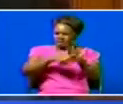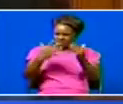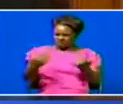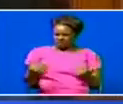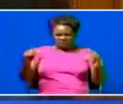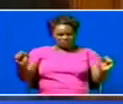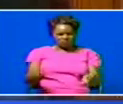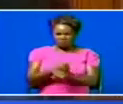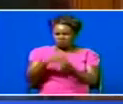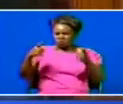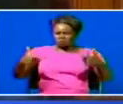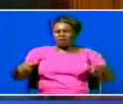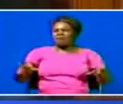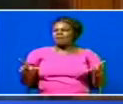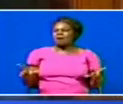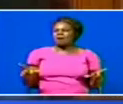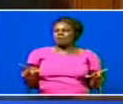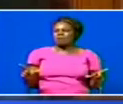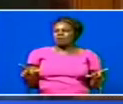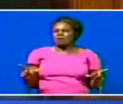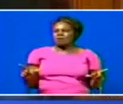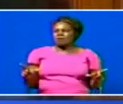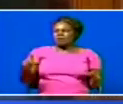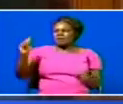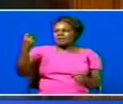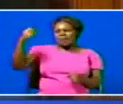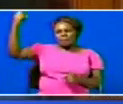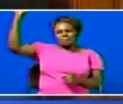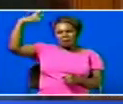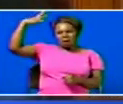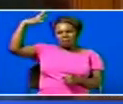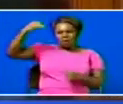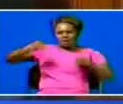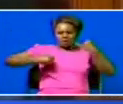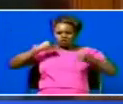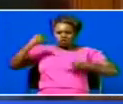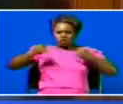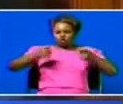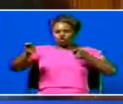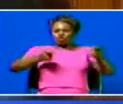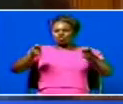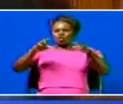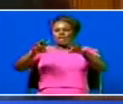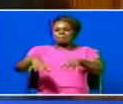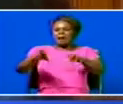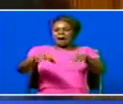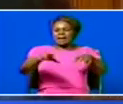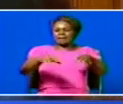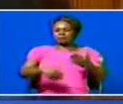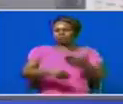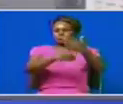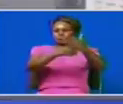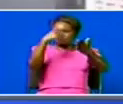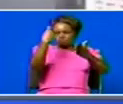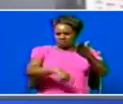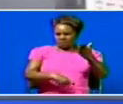can't allow a utility company like Kenya Power that enjoys monopoly to add more